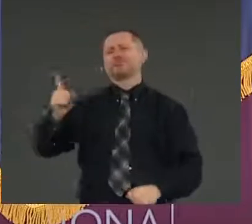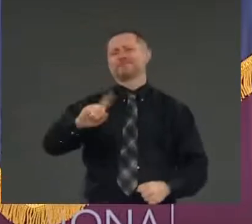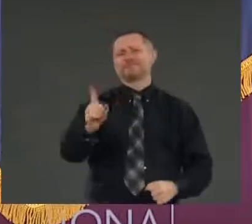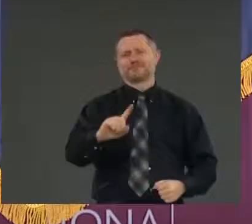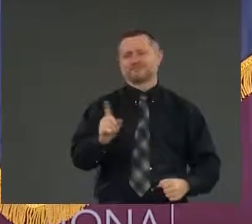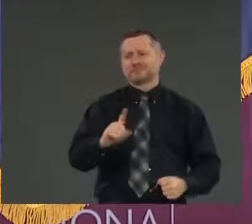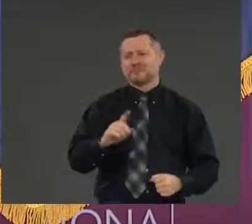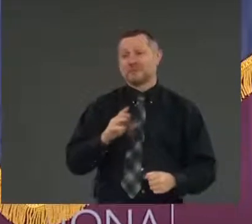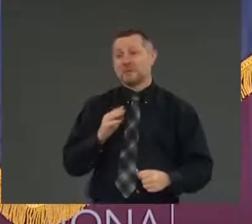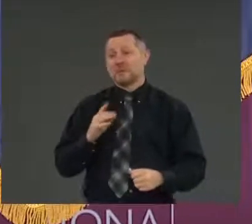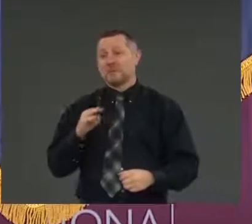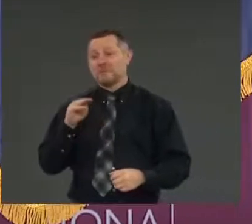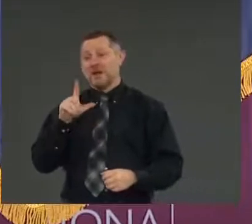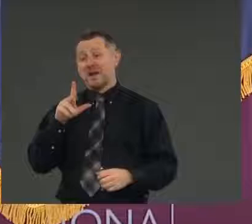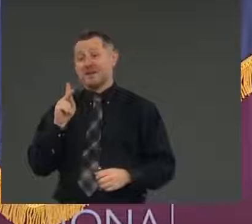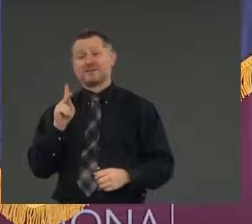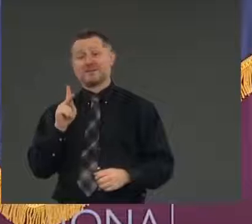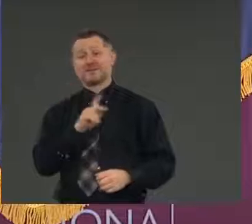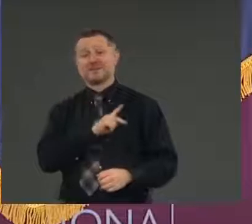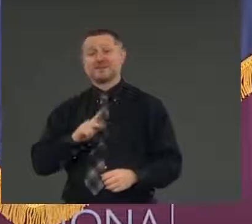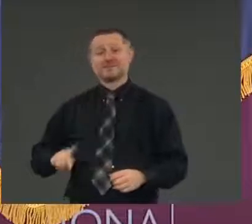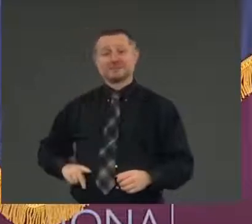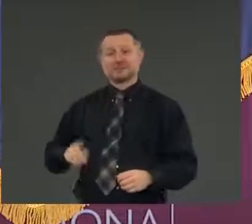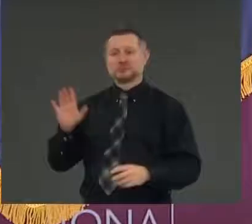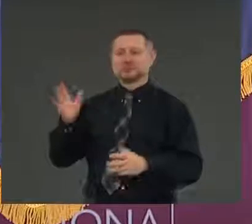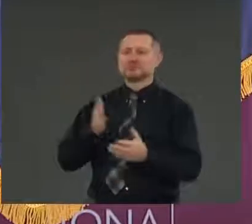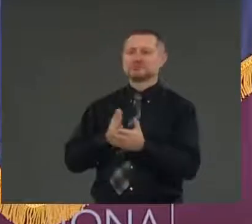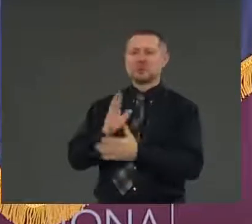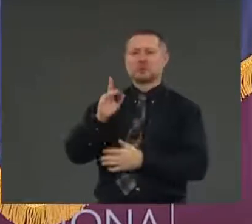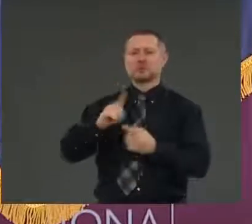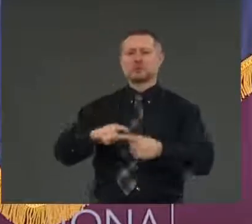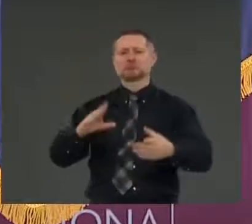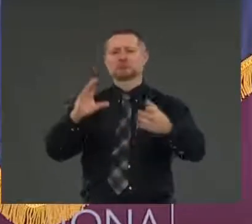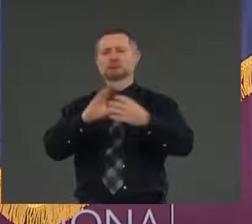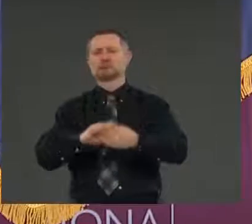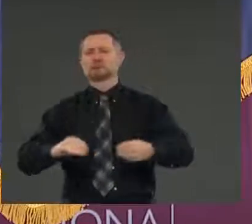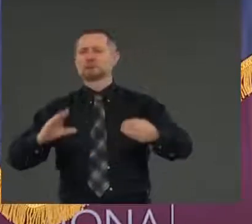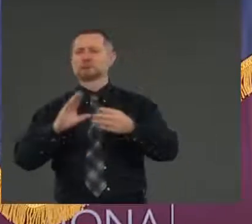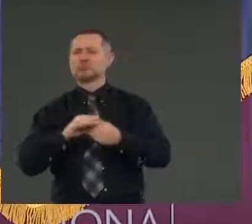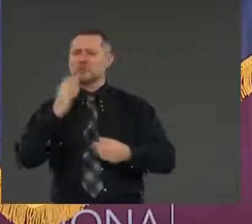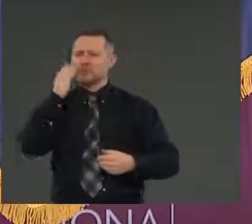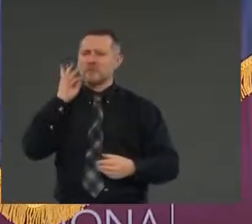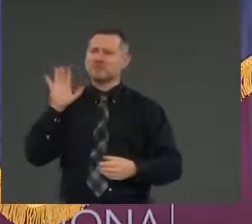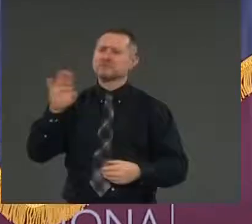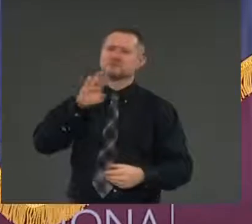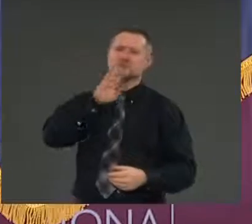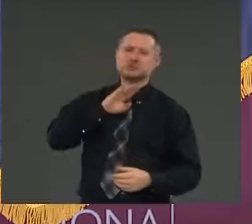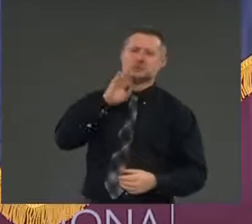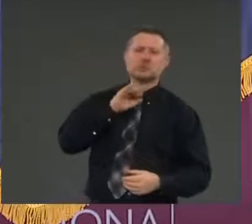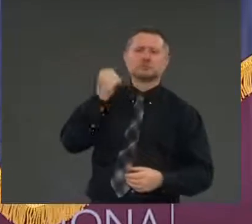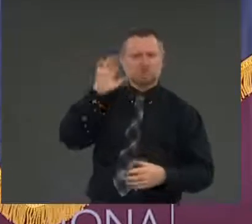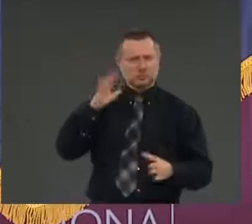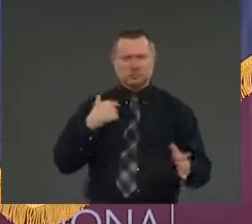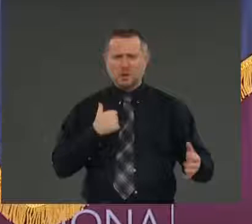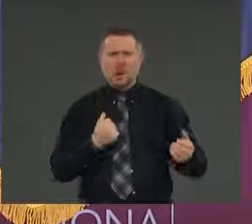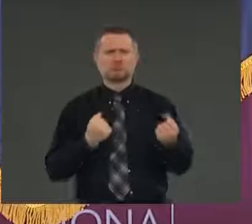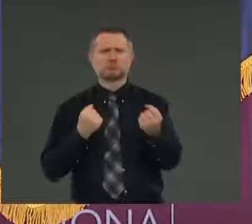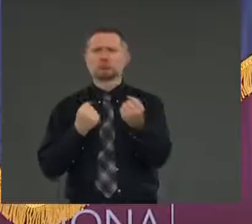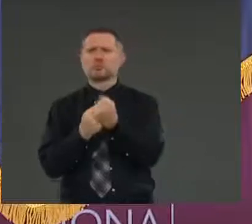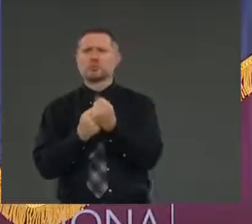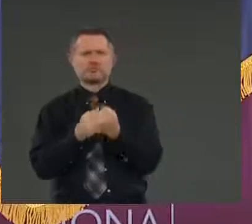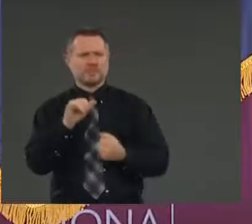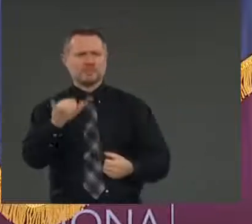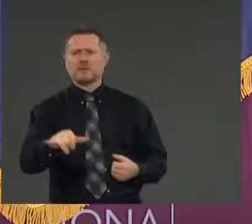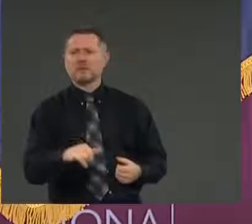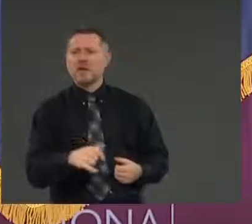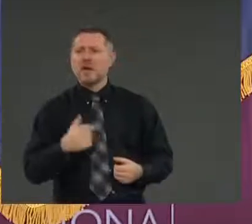King, the right to speak up, the protest, the frustration, I stand with that because I